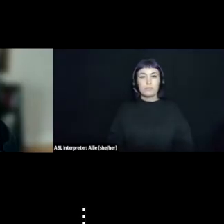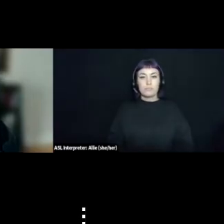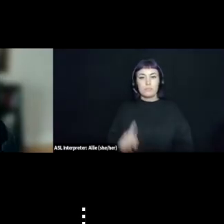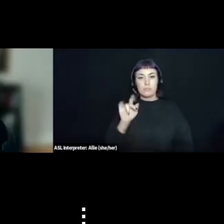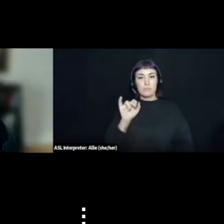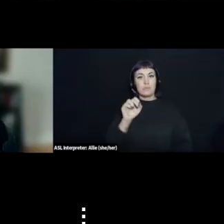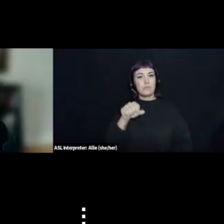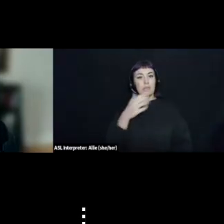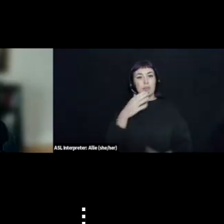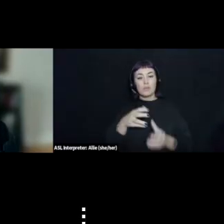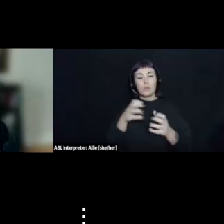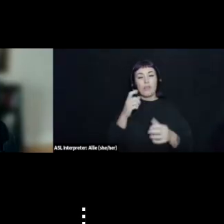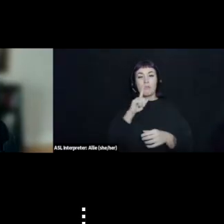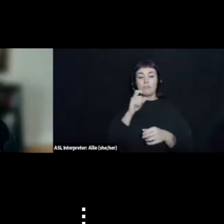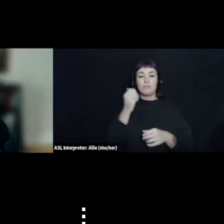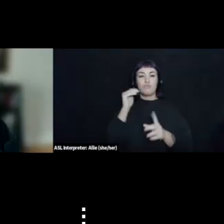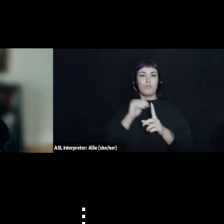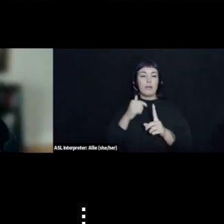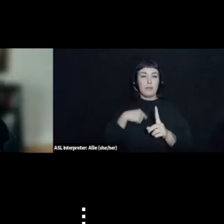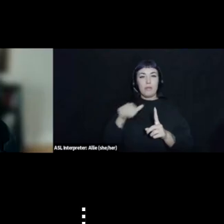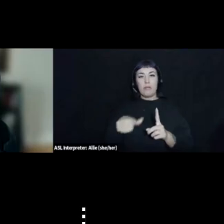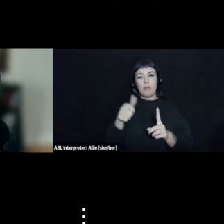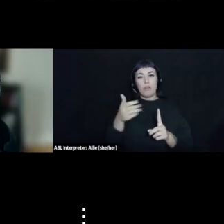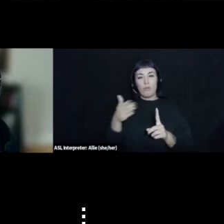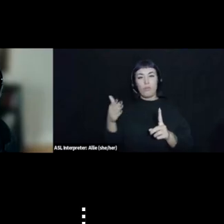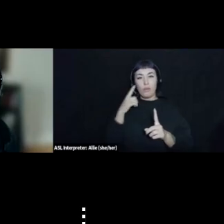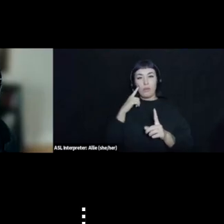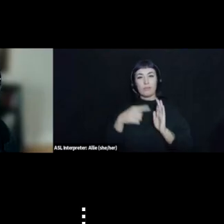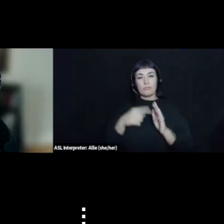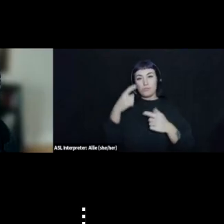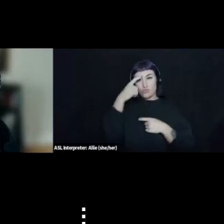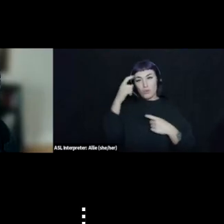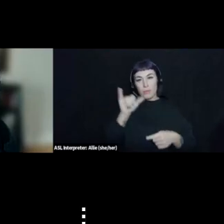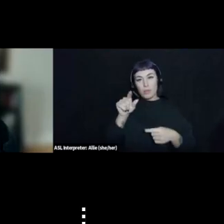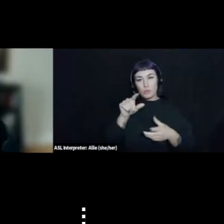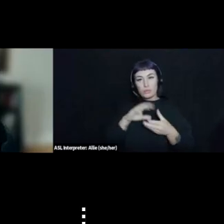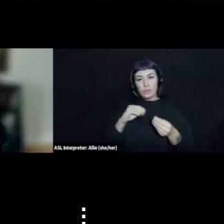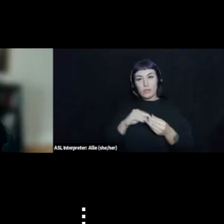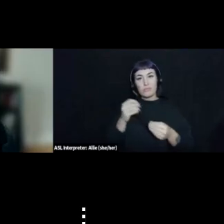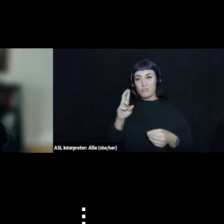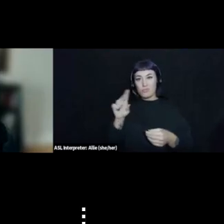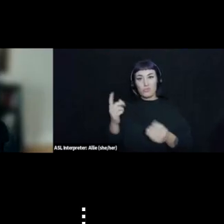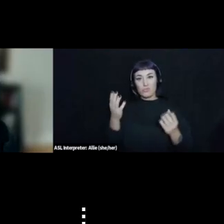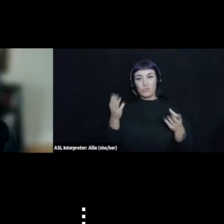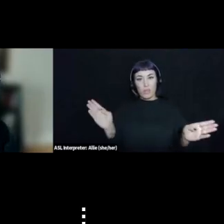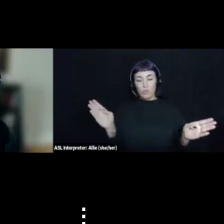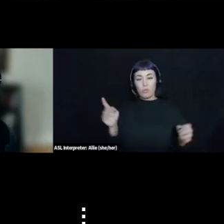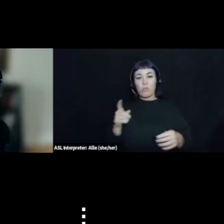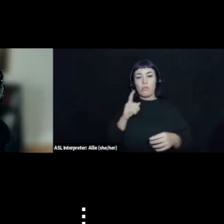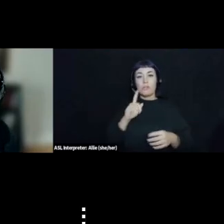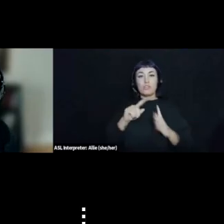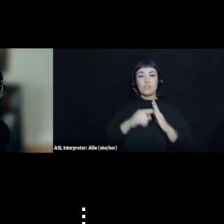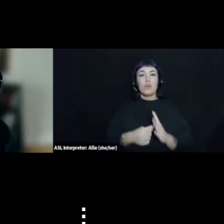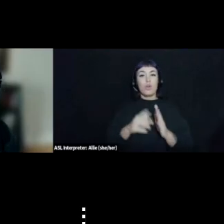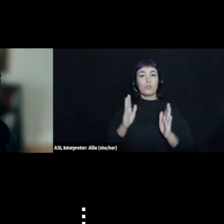so much. And that actually just reminded me another thing in the case of trauma, like you said, or just in general, is to